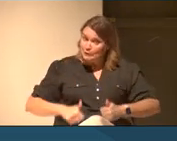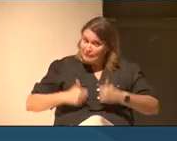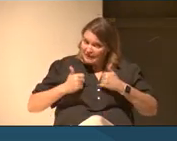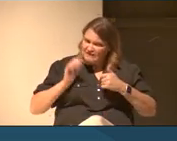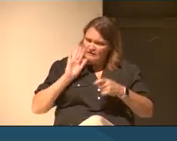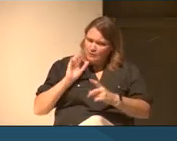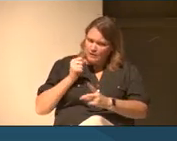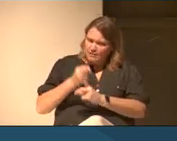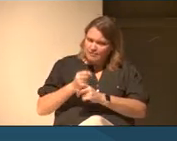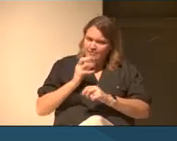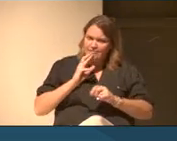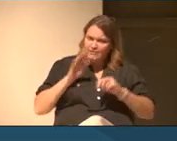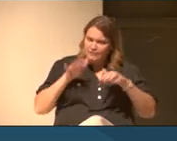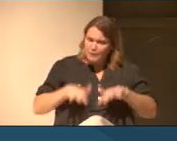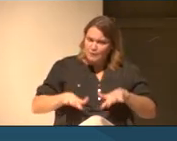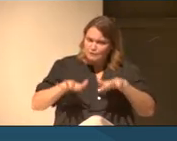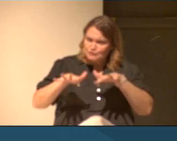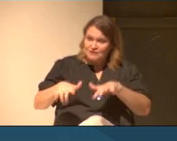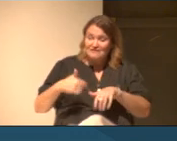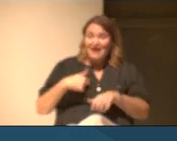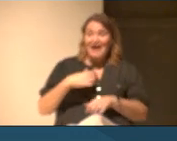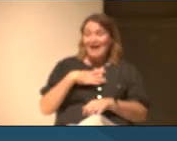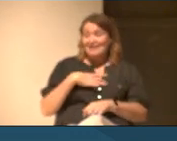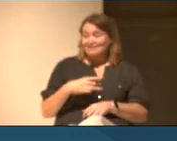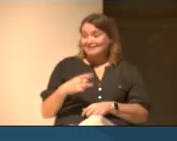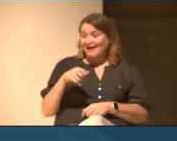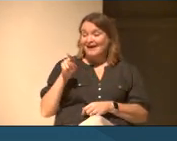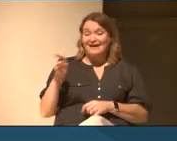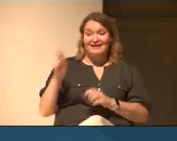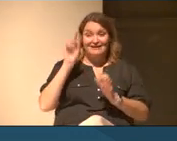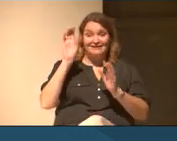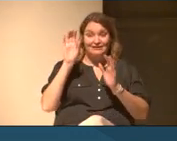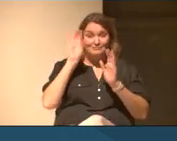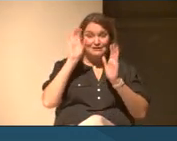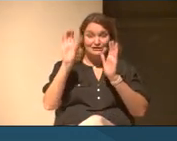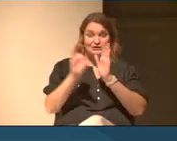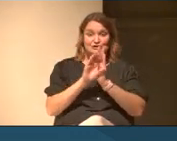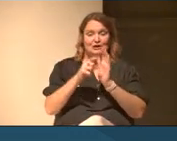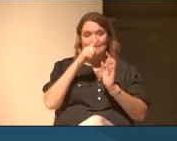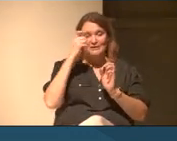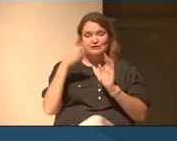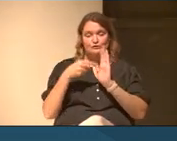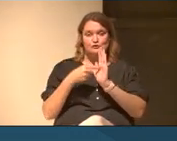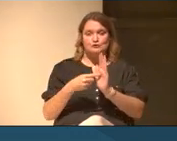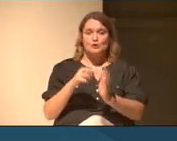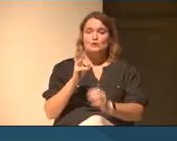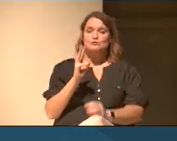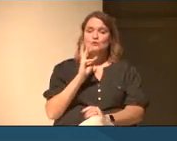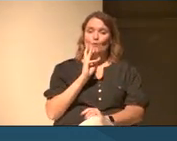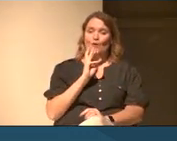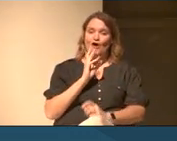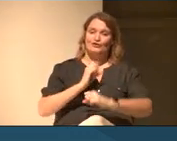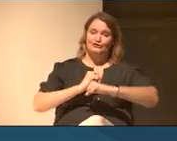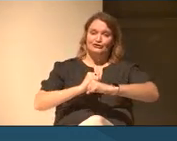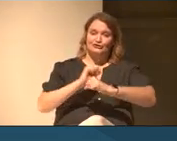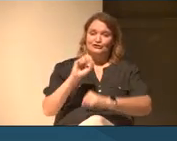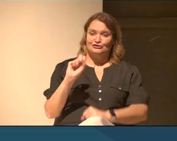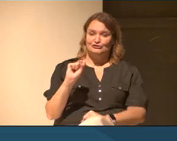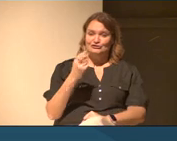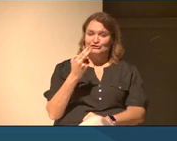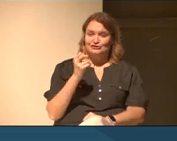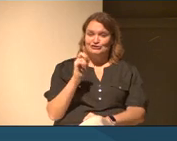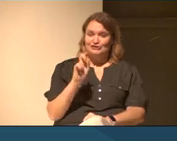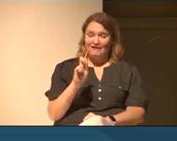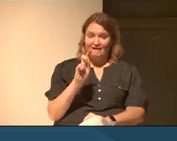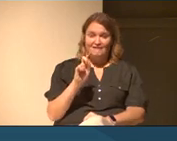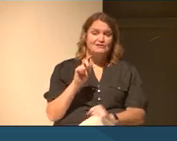And so I really like this graph because it shows all the watersheds. So some of you may be from, say, Ohio or Montana. No matter where